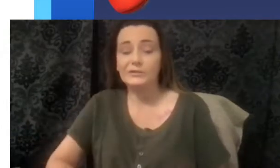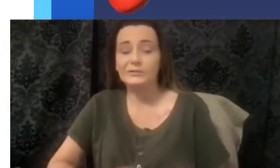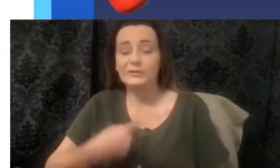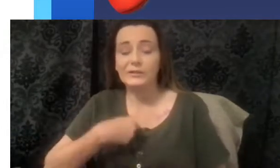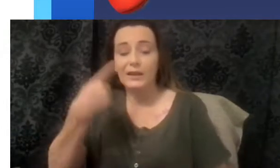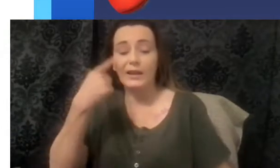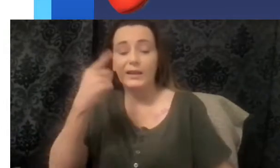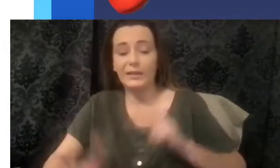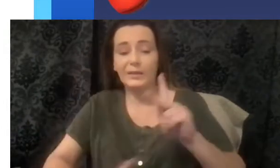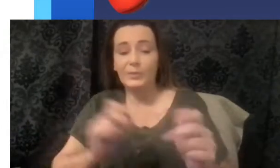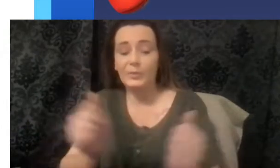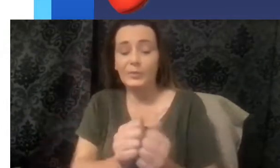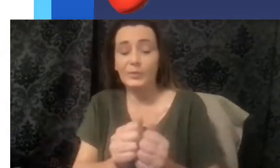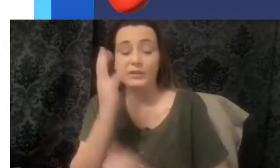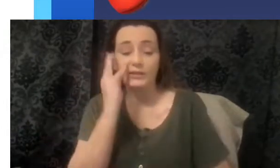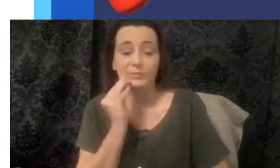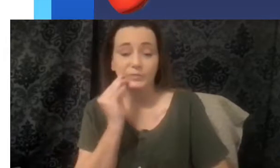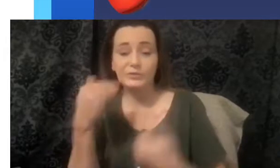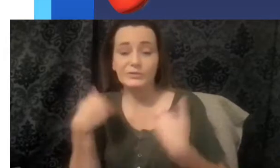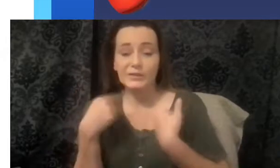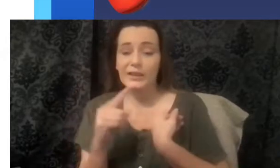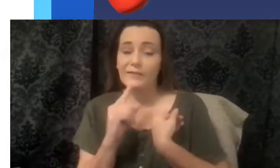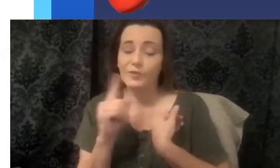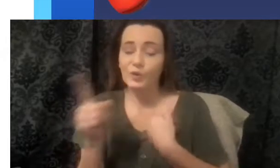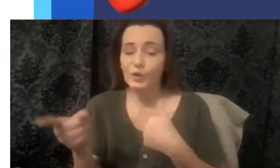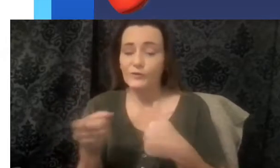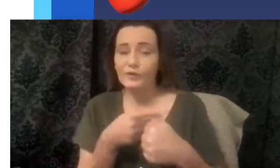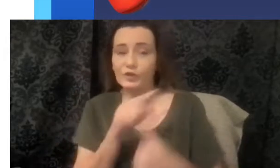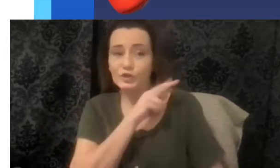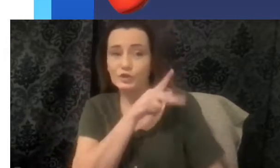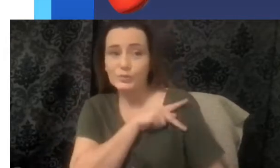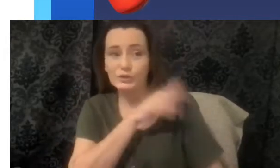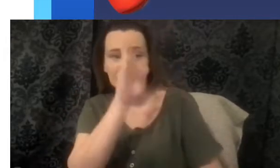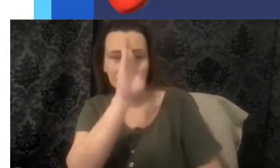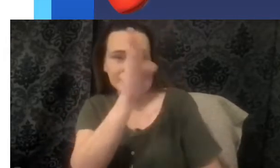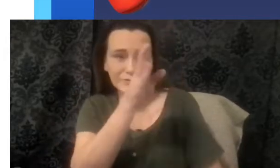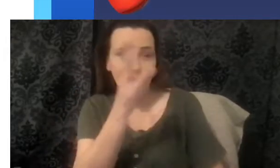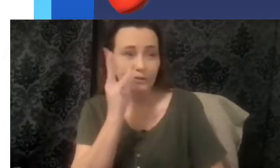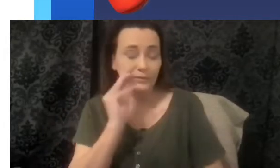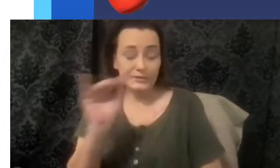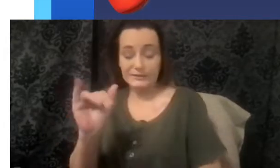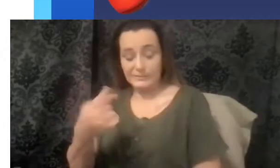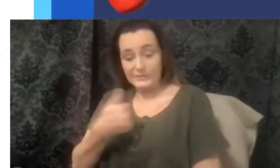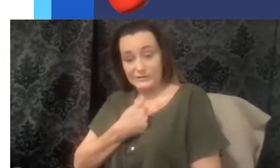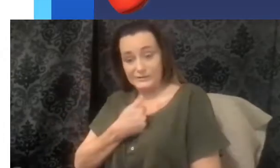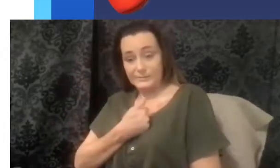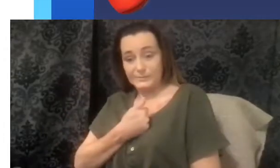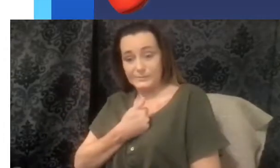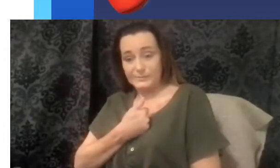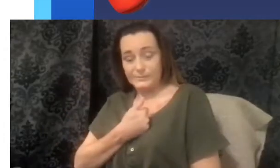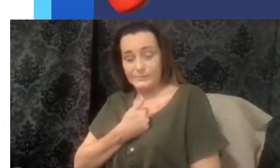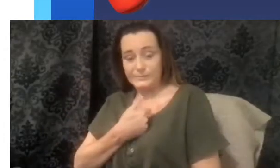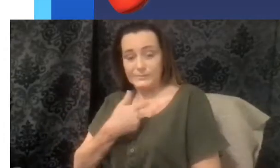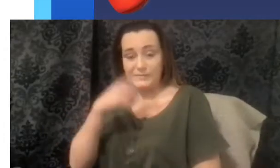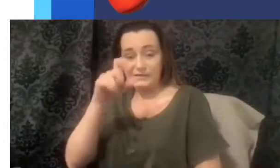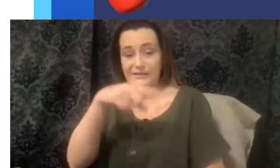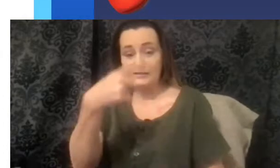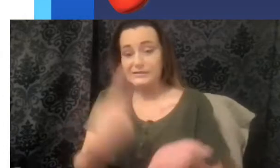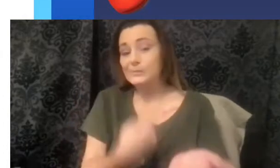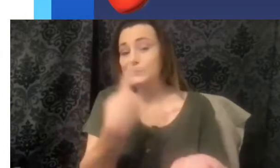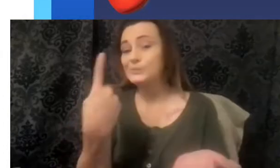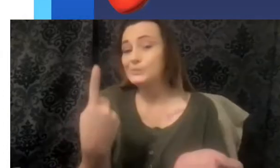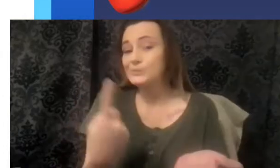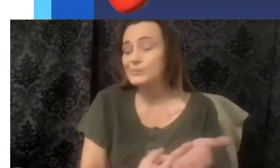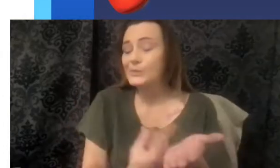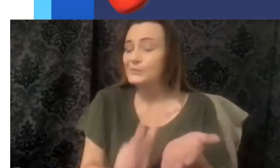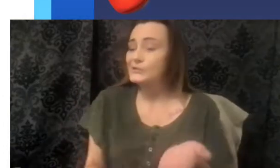with experience and have real first direct experience, such as myself, I need to sometimes just stand